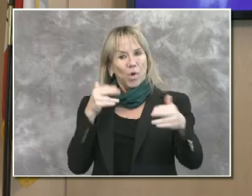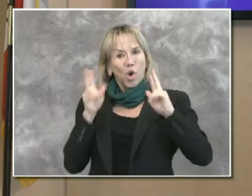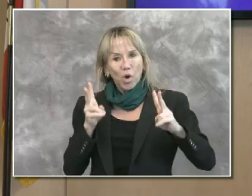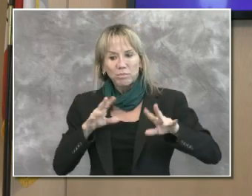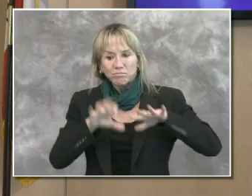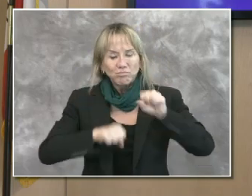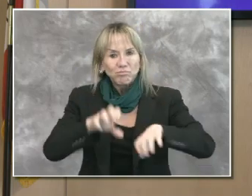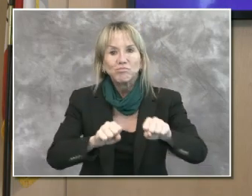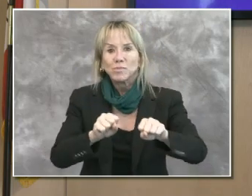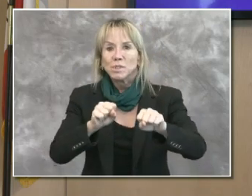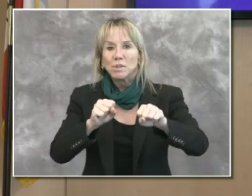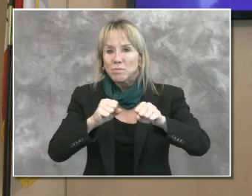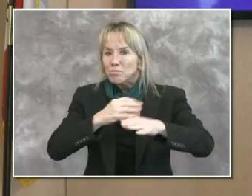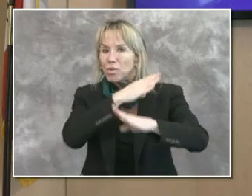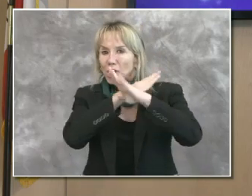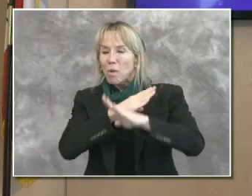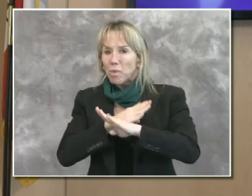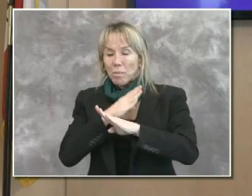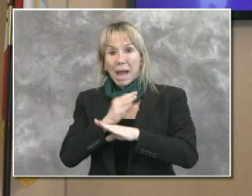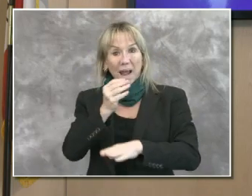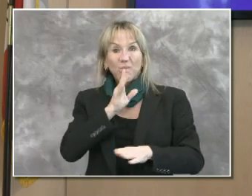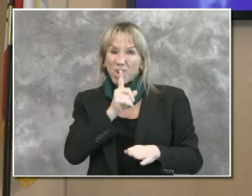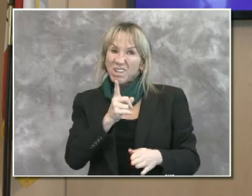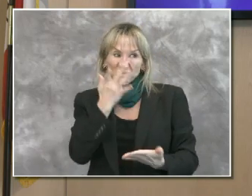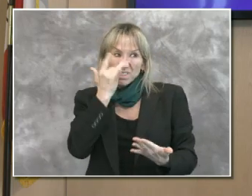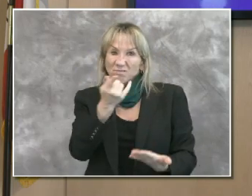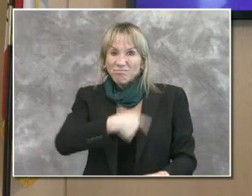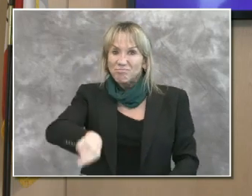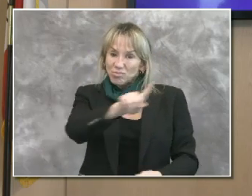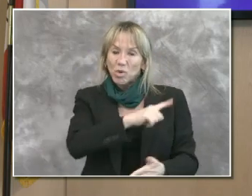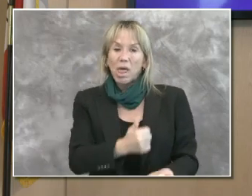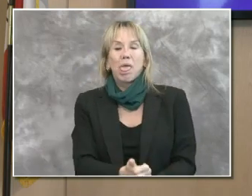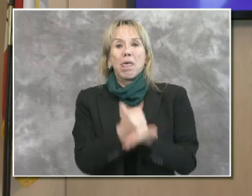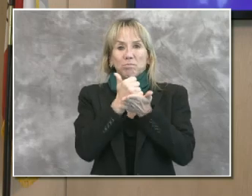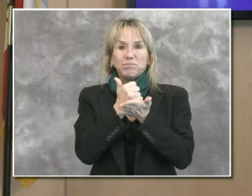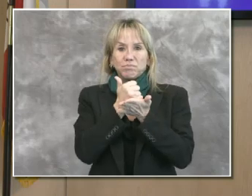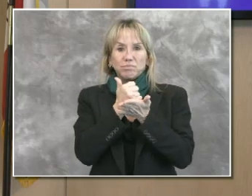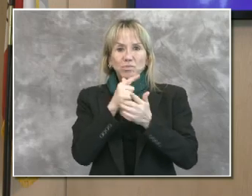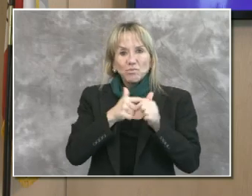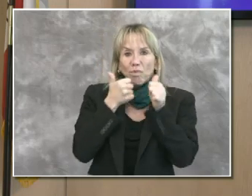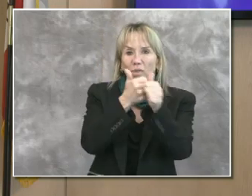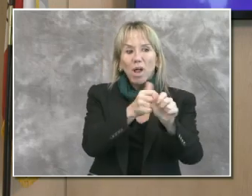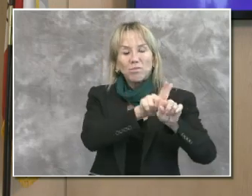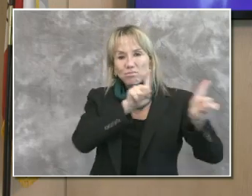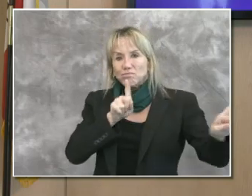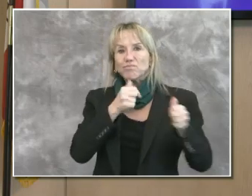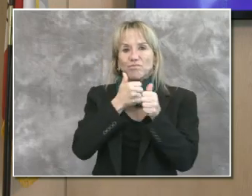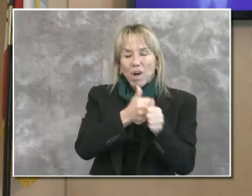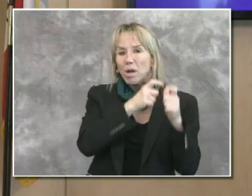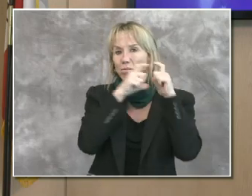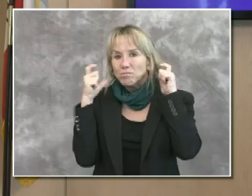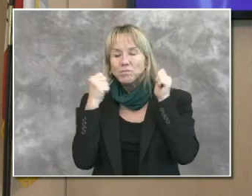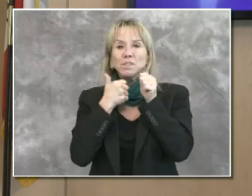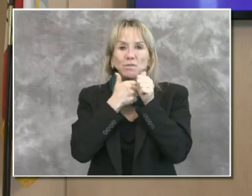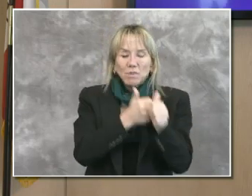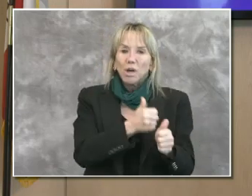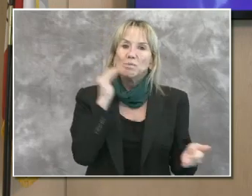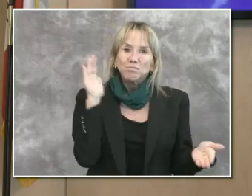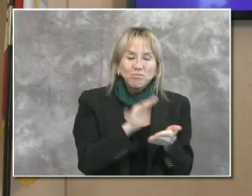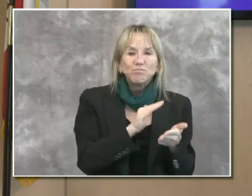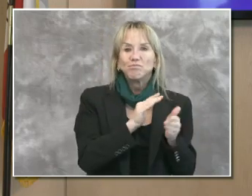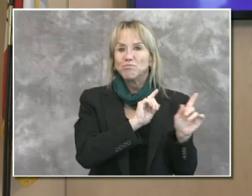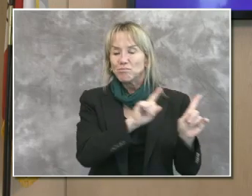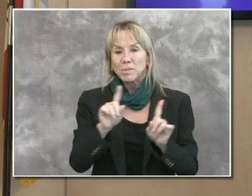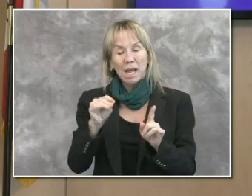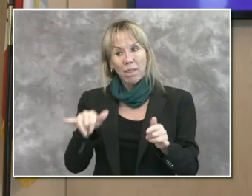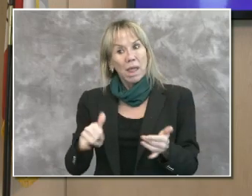community support that we've seen that has helped us flatten the curve, that has helped us remain under our health system capacity, that has bought us time to